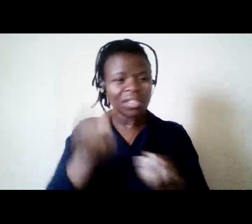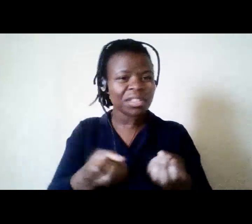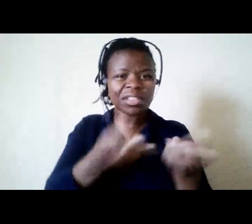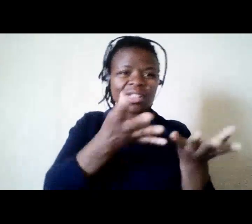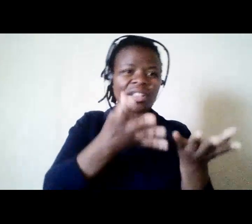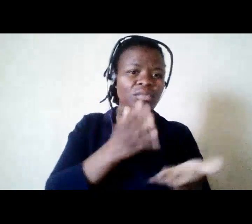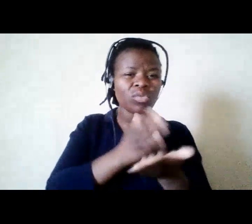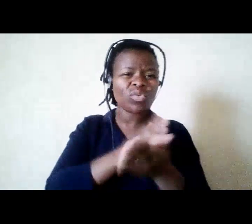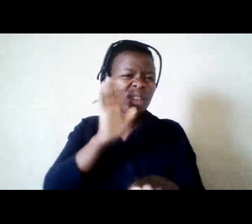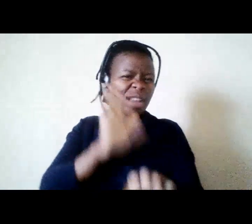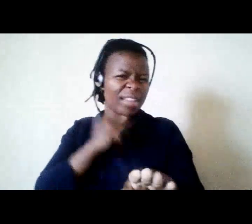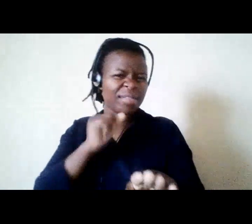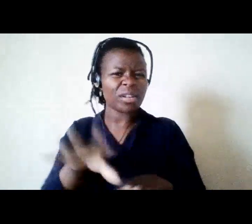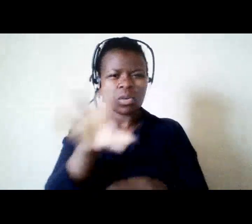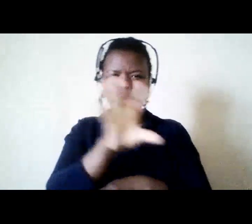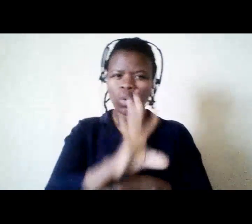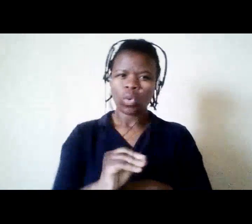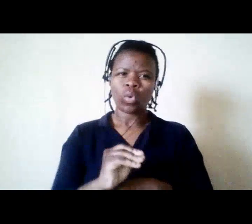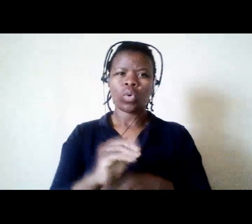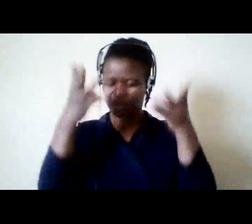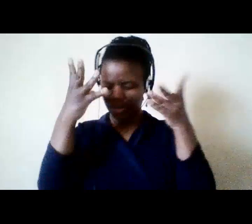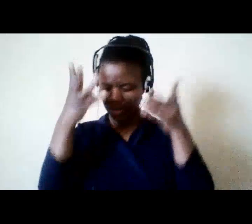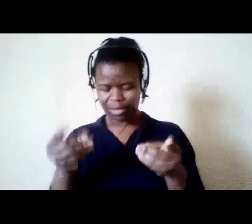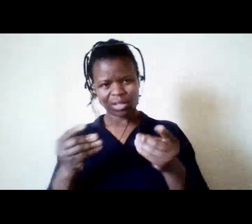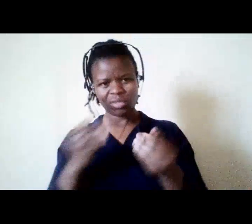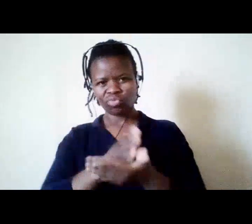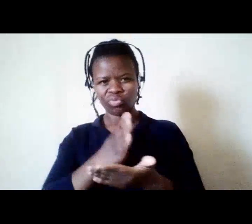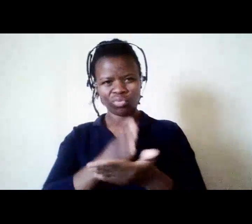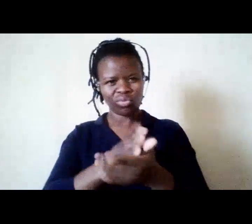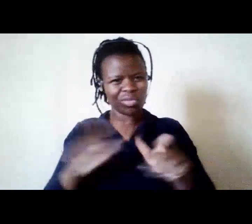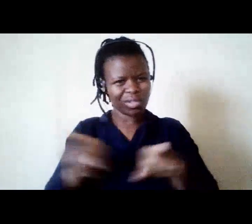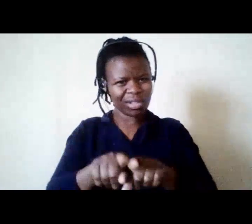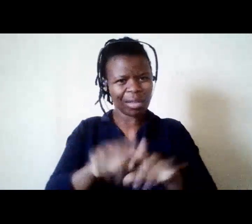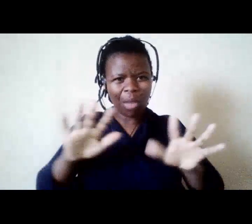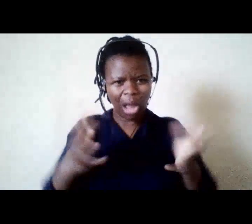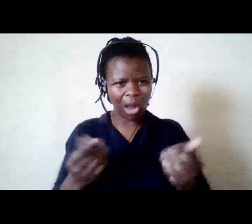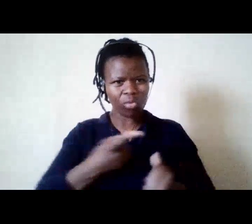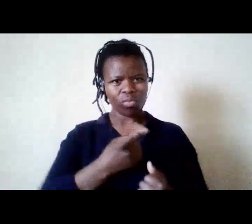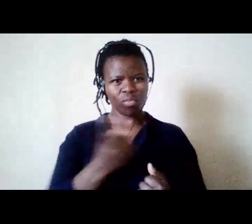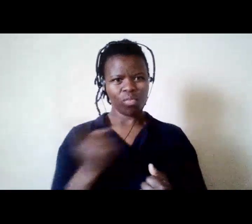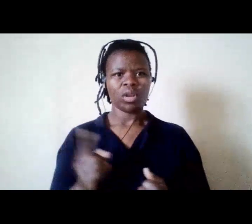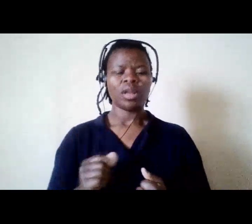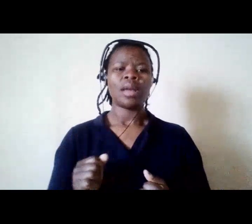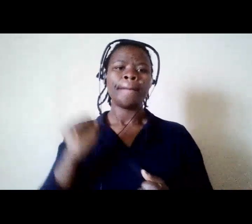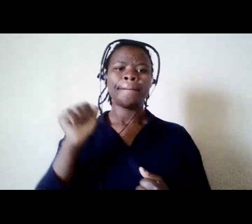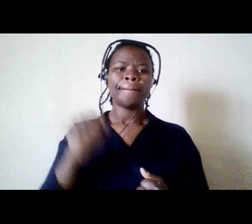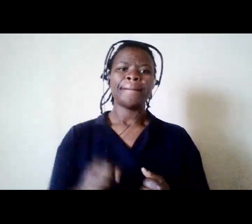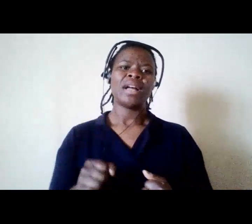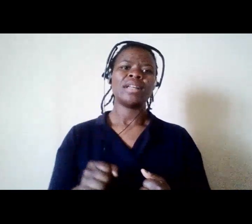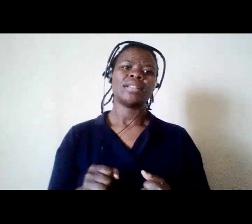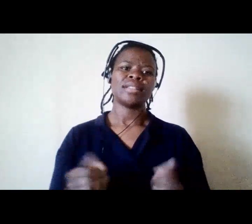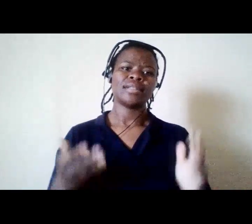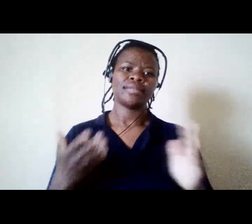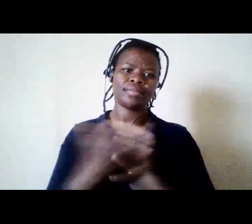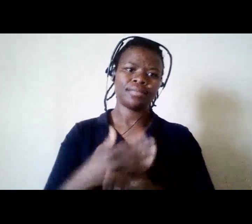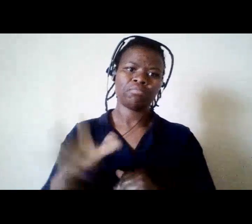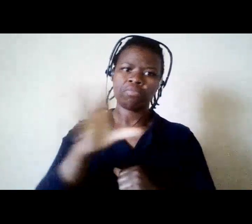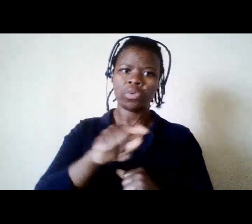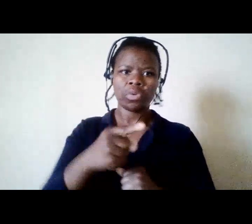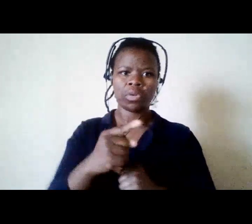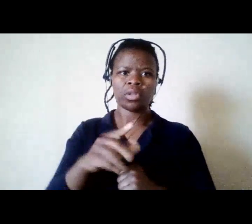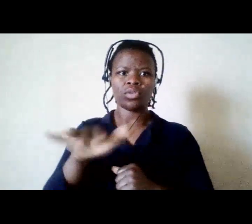affects the whole decision, and then how they should be taking in everything that is